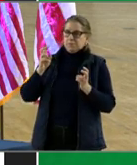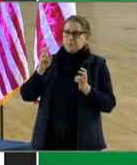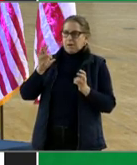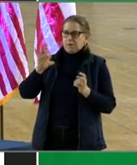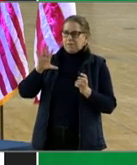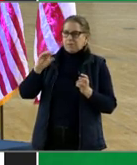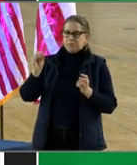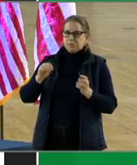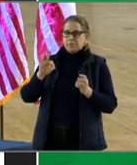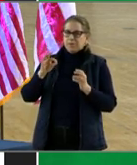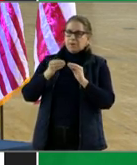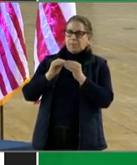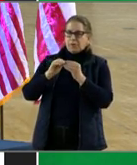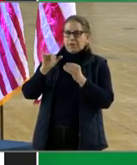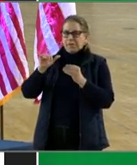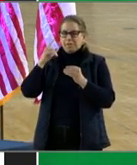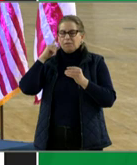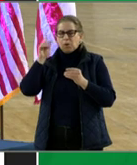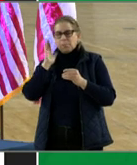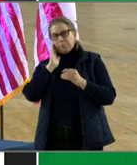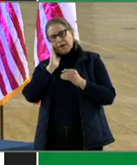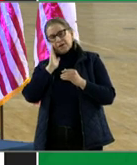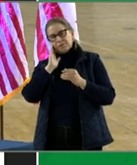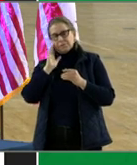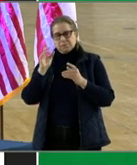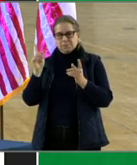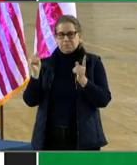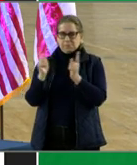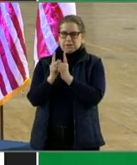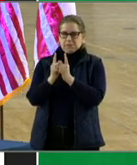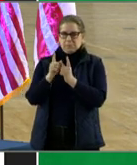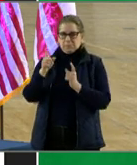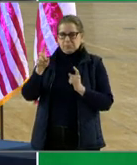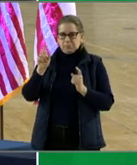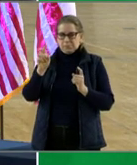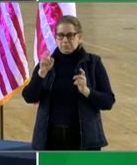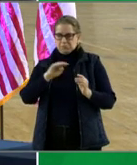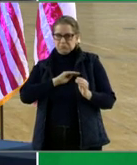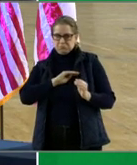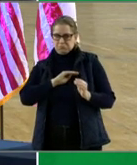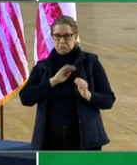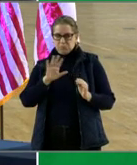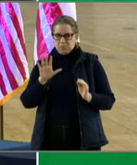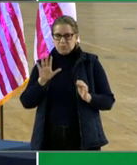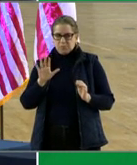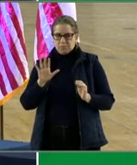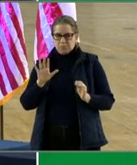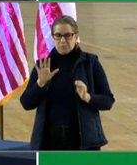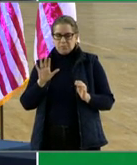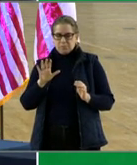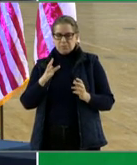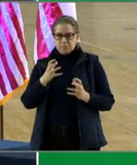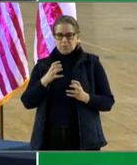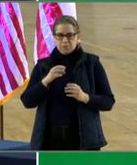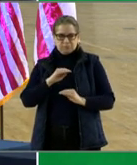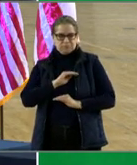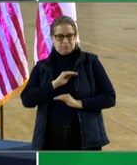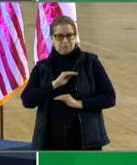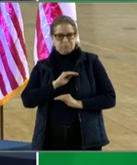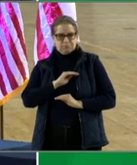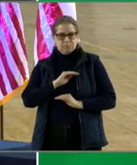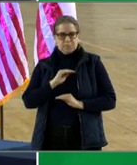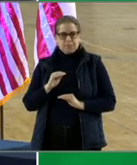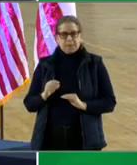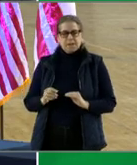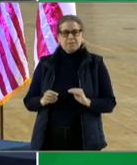part of it is this mass care if needed. Councilmember Trahan White asked, what is the process